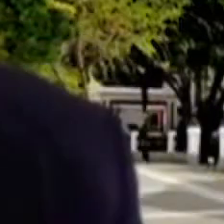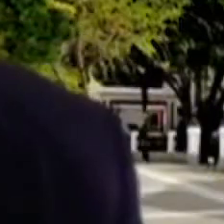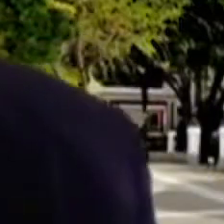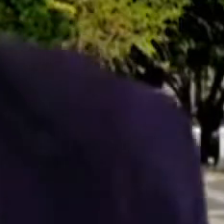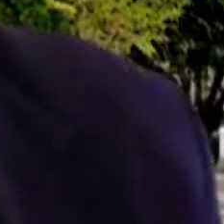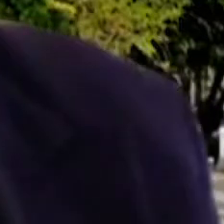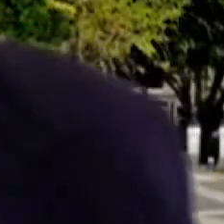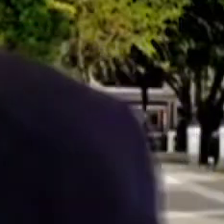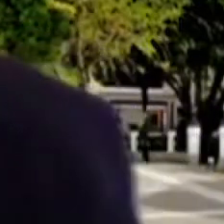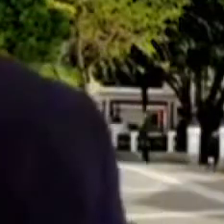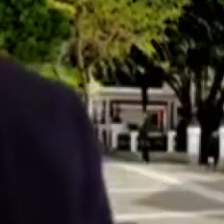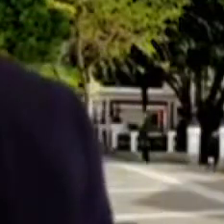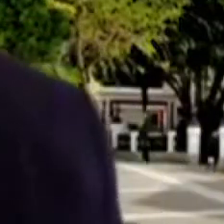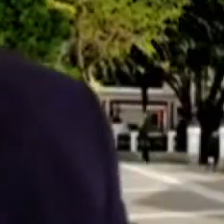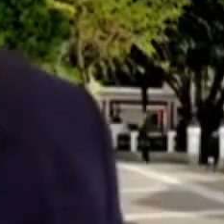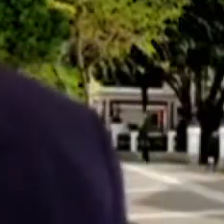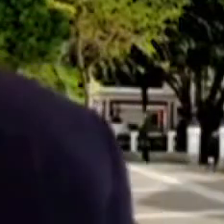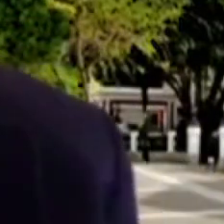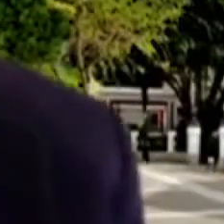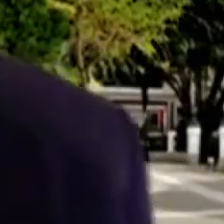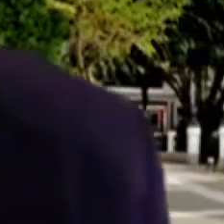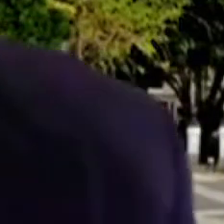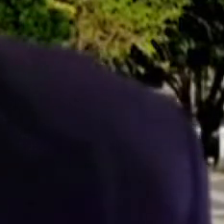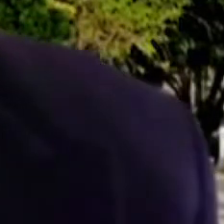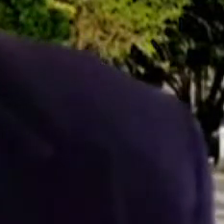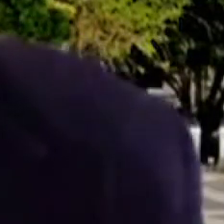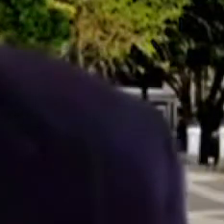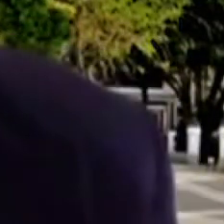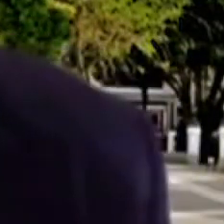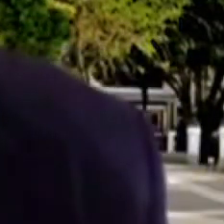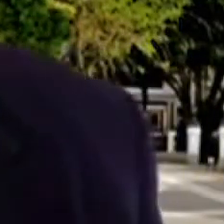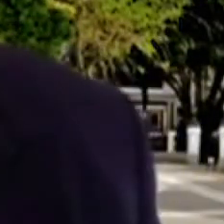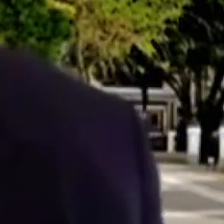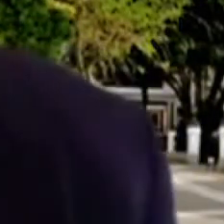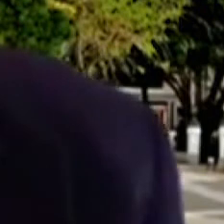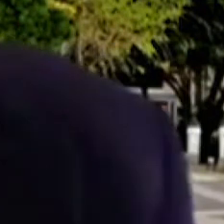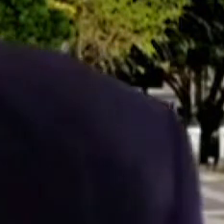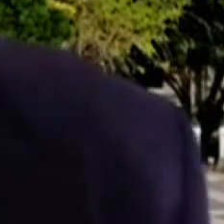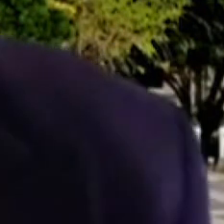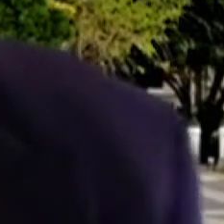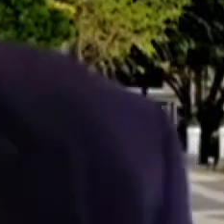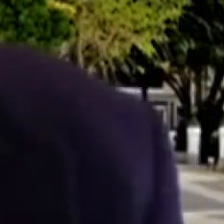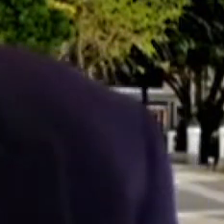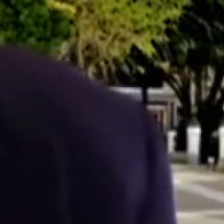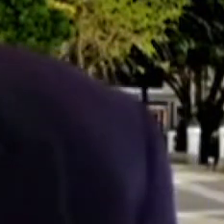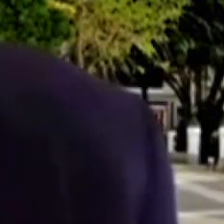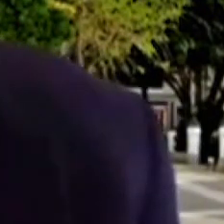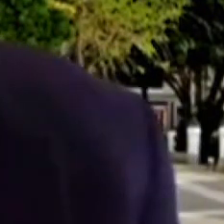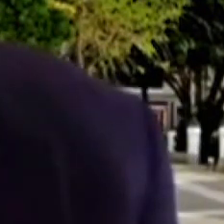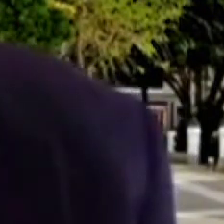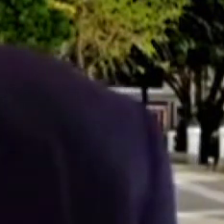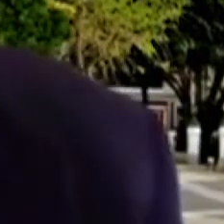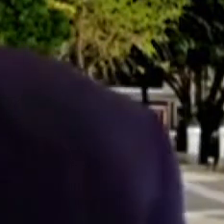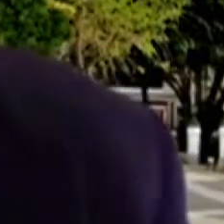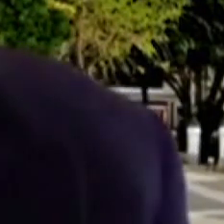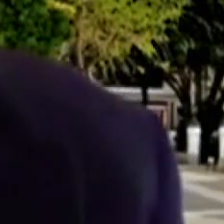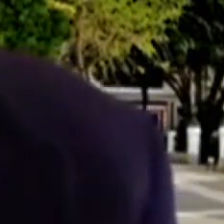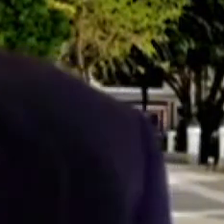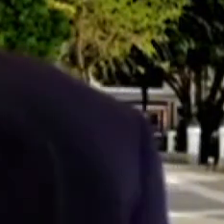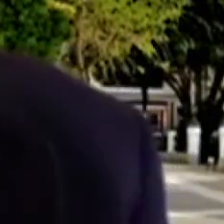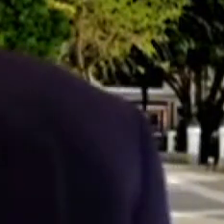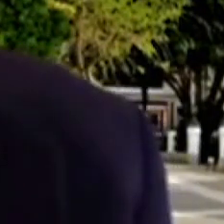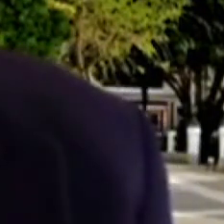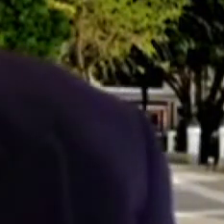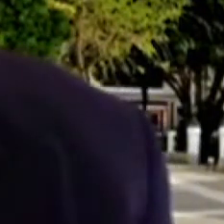Thank you, Deputy Speaker. Minister, you told us now that you are not very sure about your